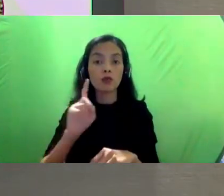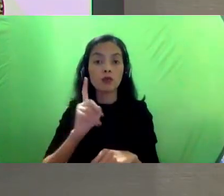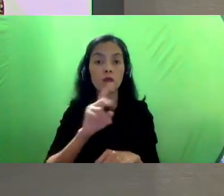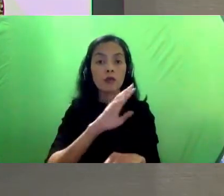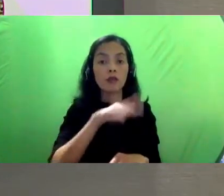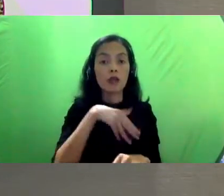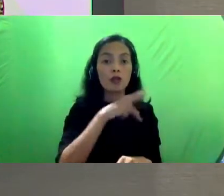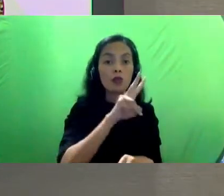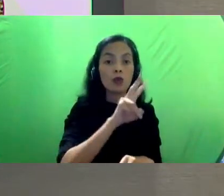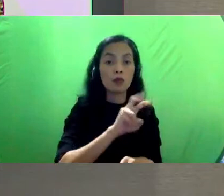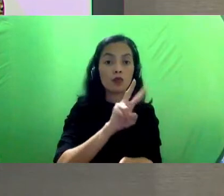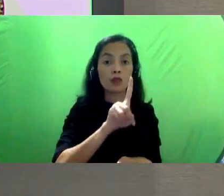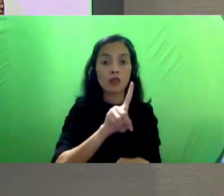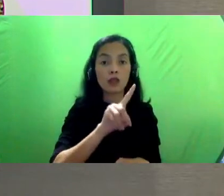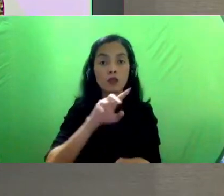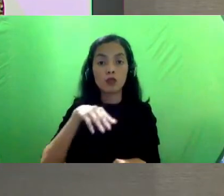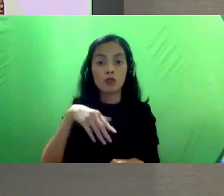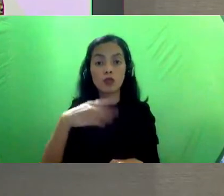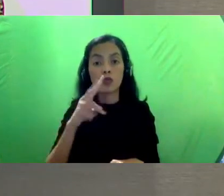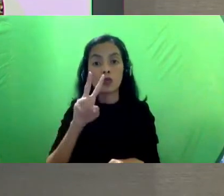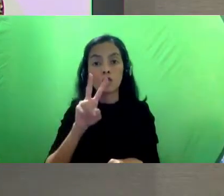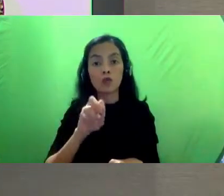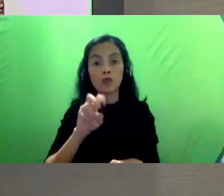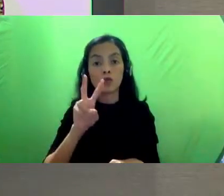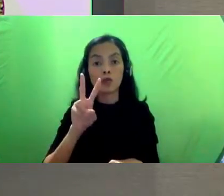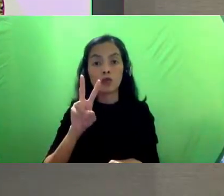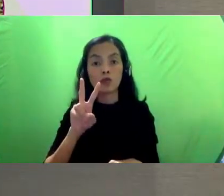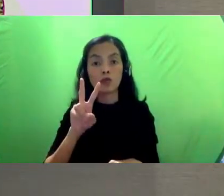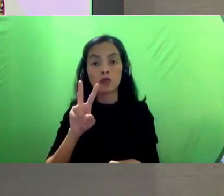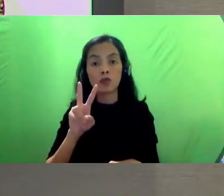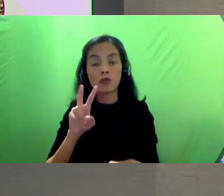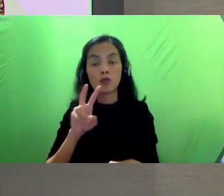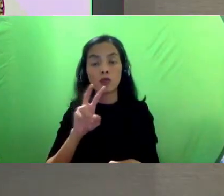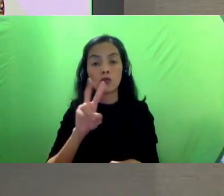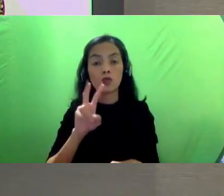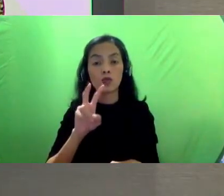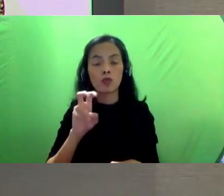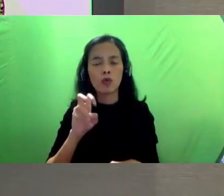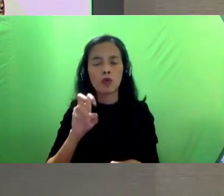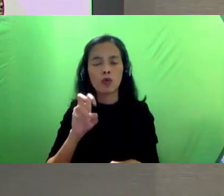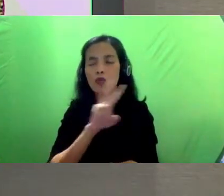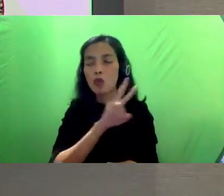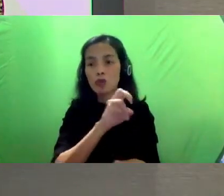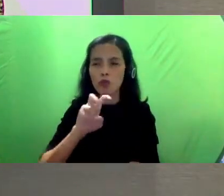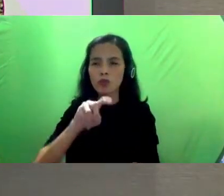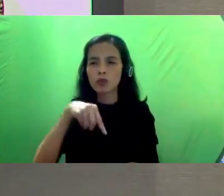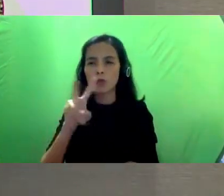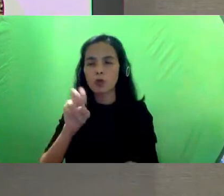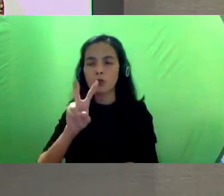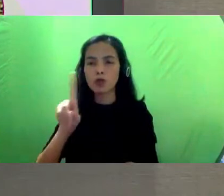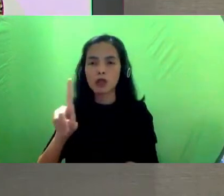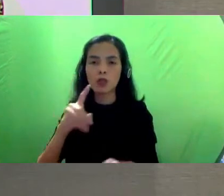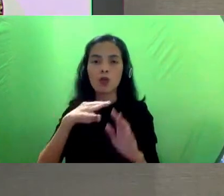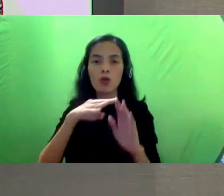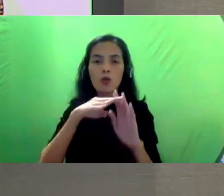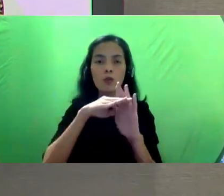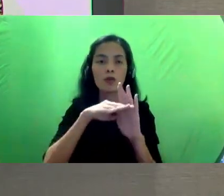2021, the new policy by the new minister actually removed all the